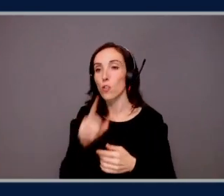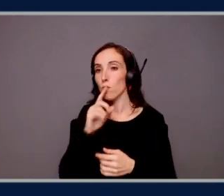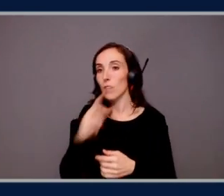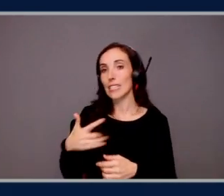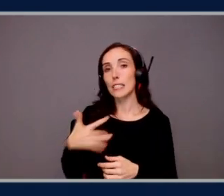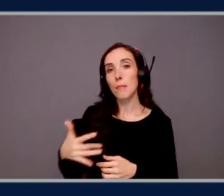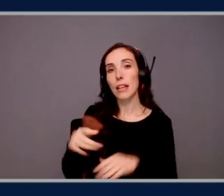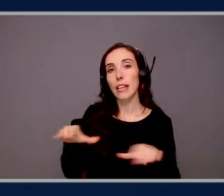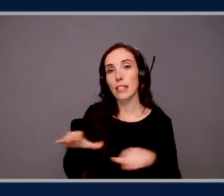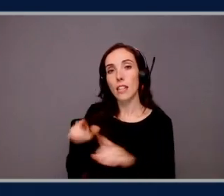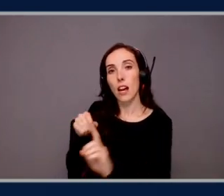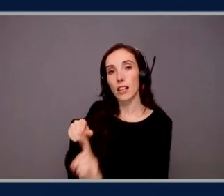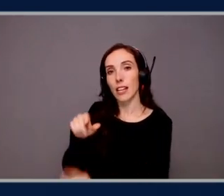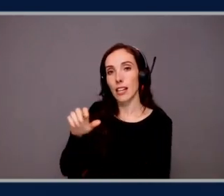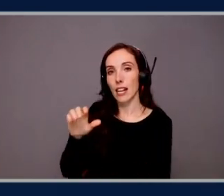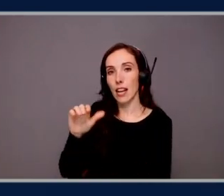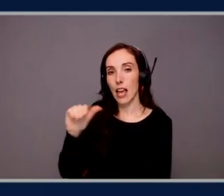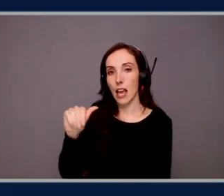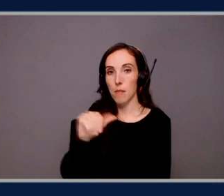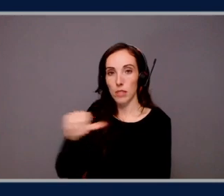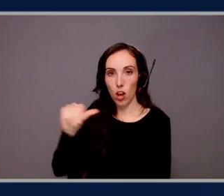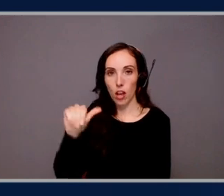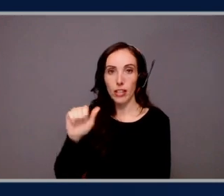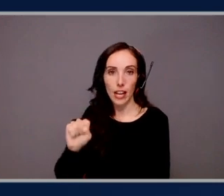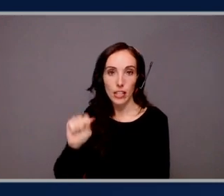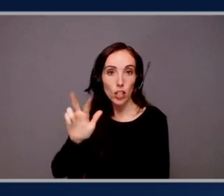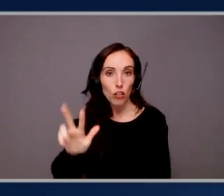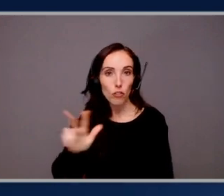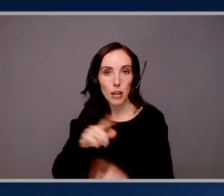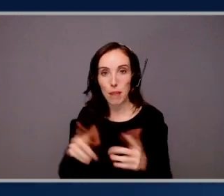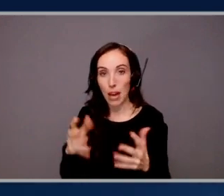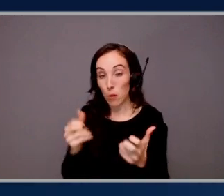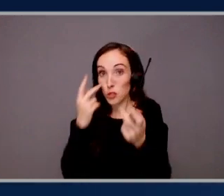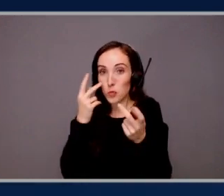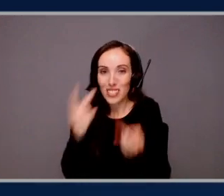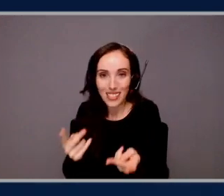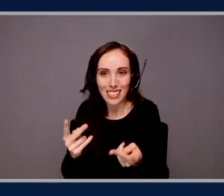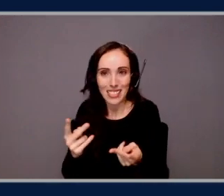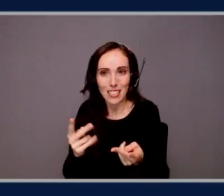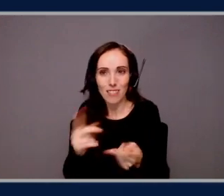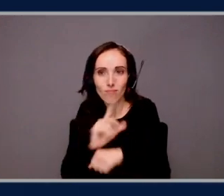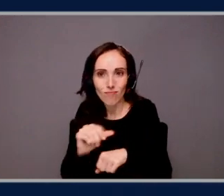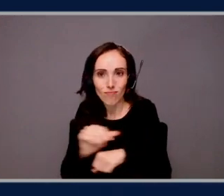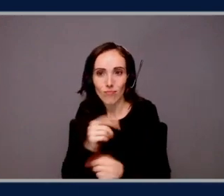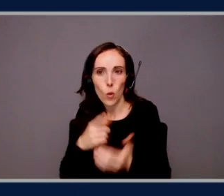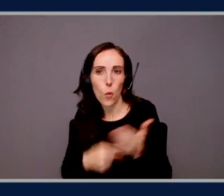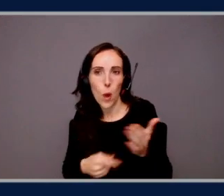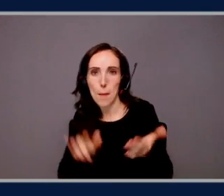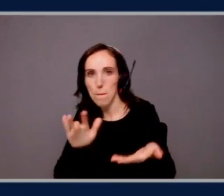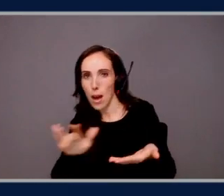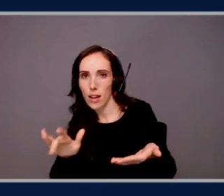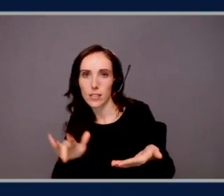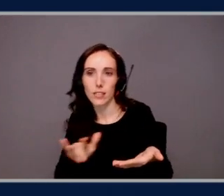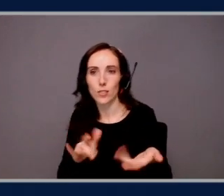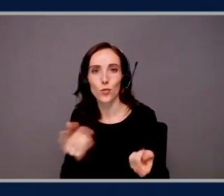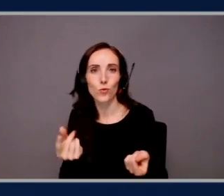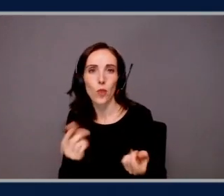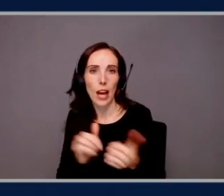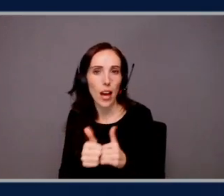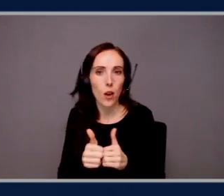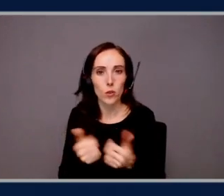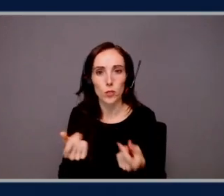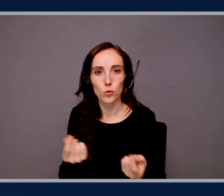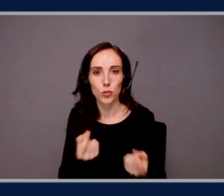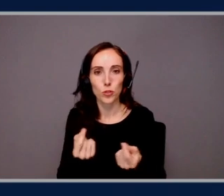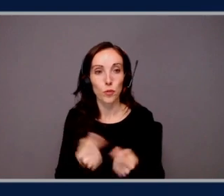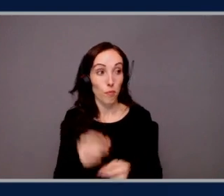S3. But I kind of want to see how it's done. Like I want to see what buttons do I have to click. Exactly. Okay. No, let's get this started.